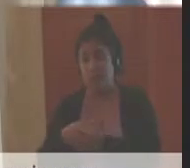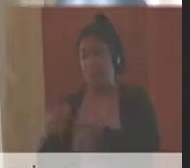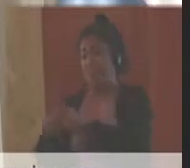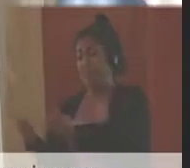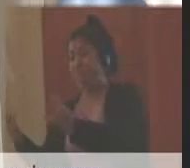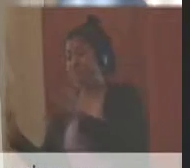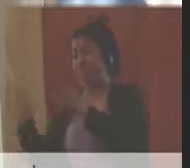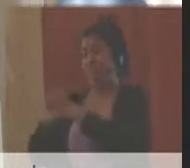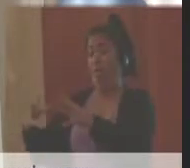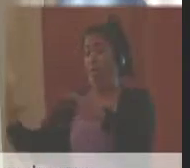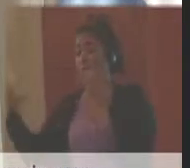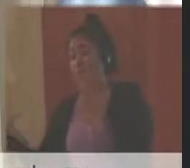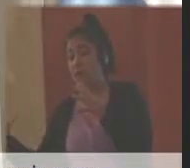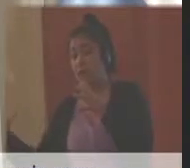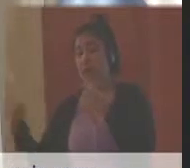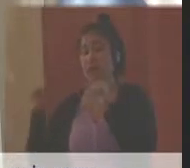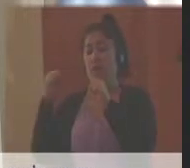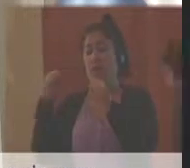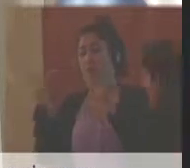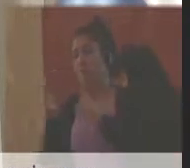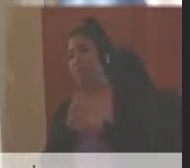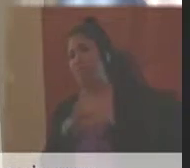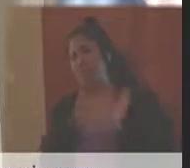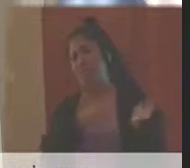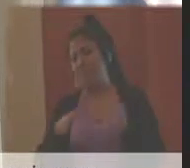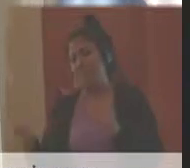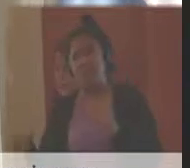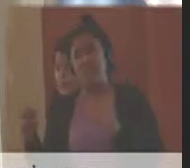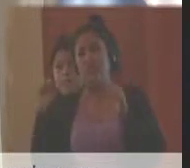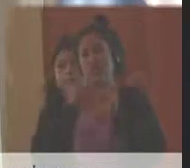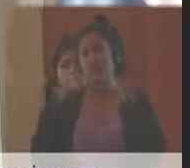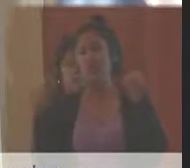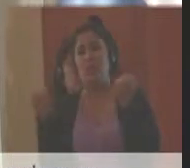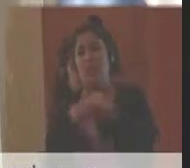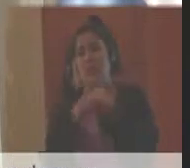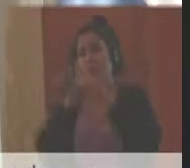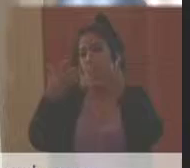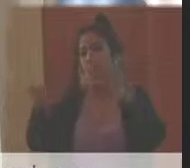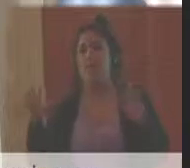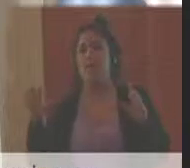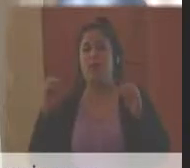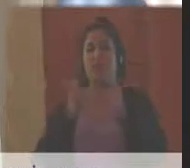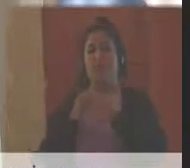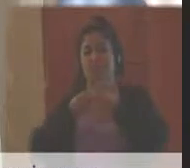and their lack of resilience, and